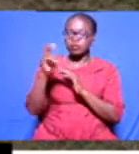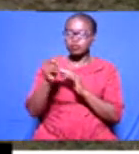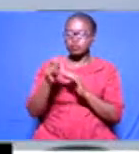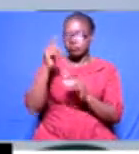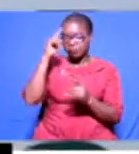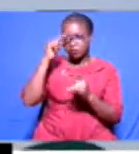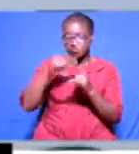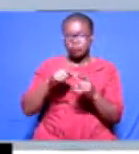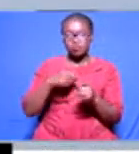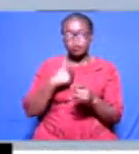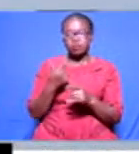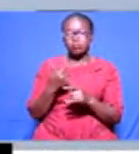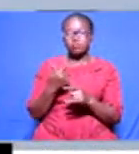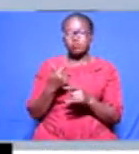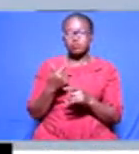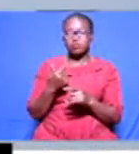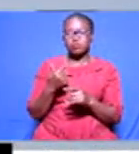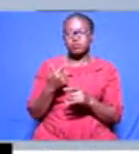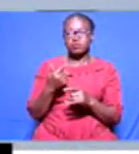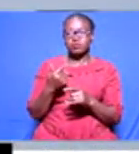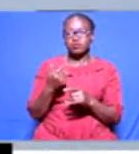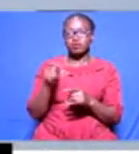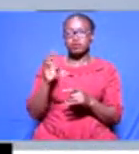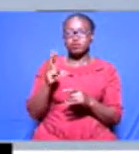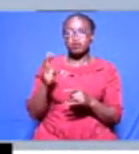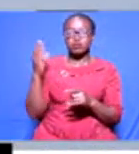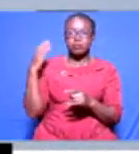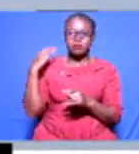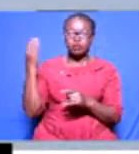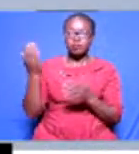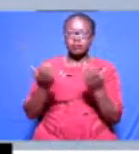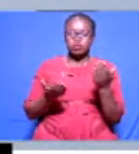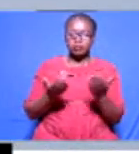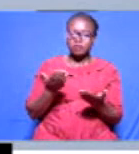be the champion, maybe, yeah,